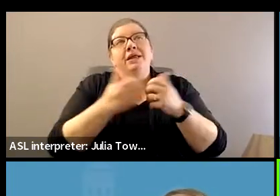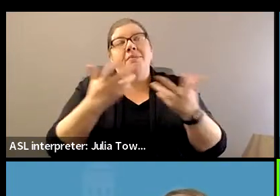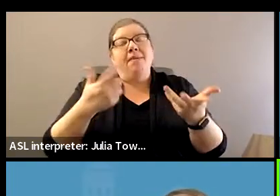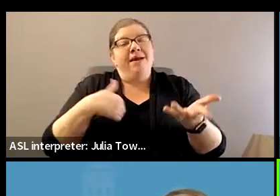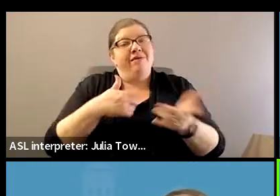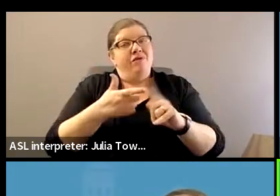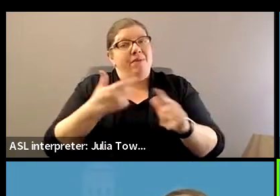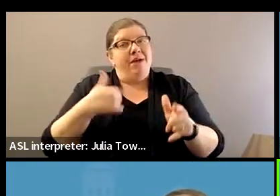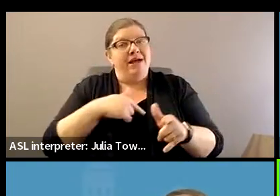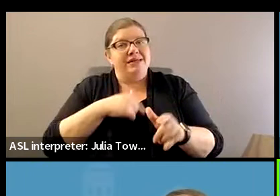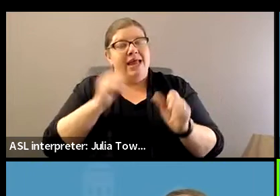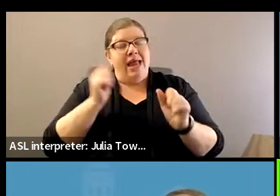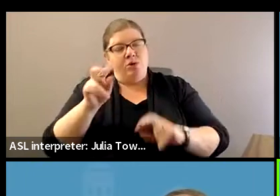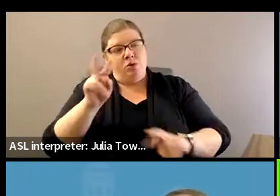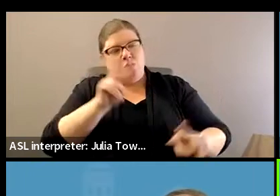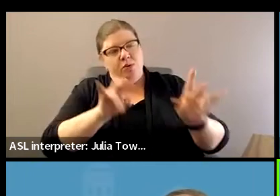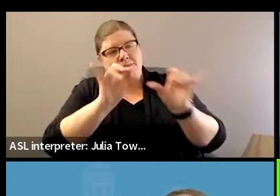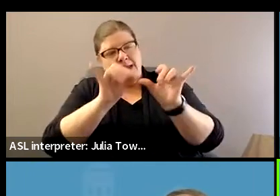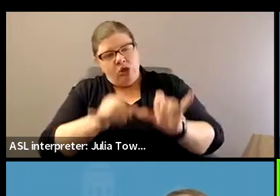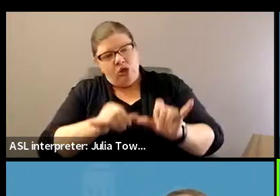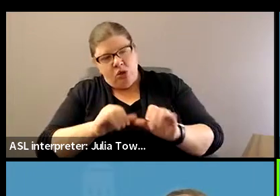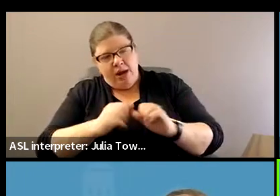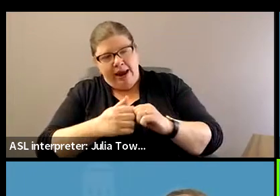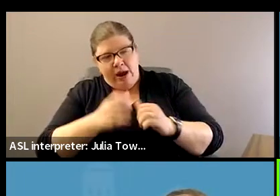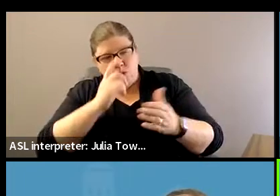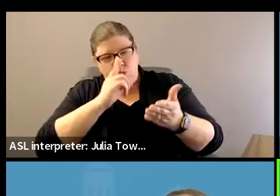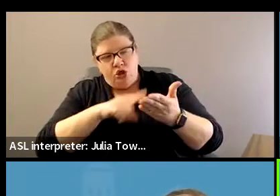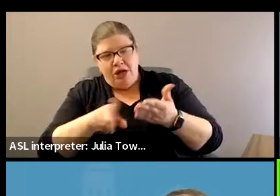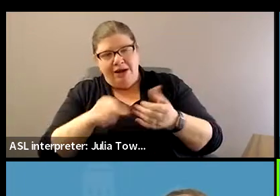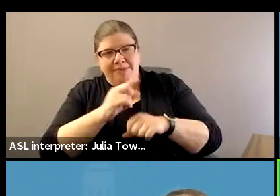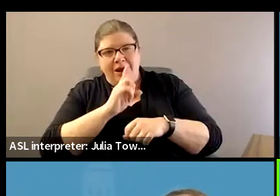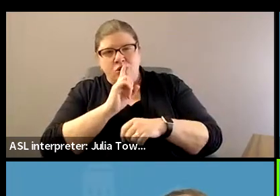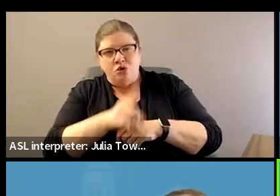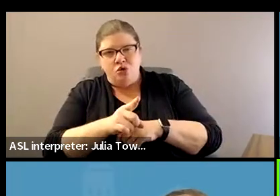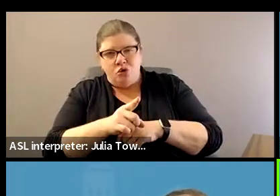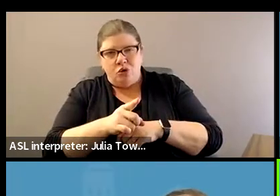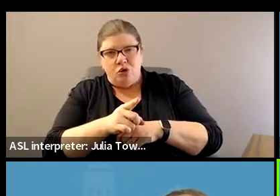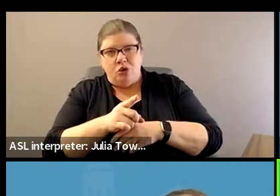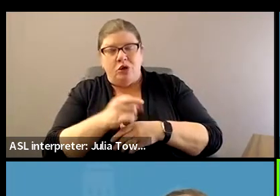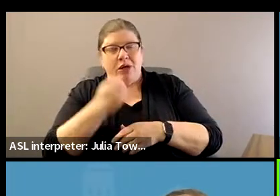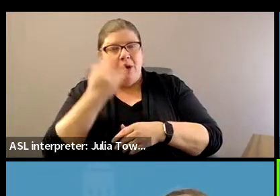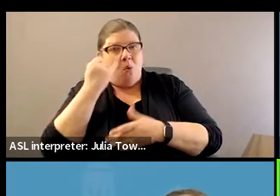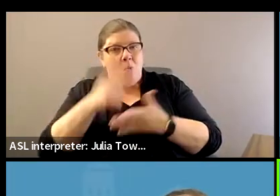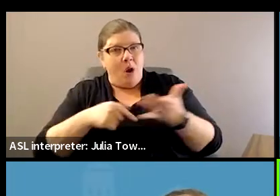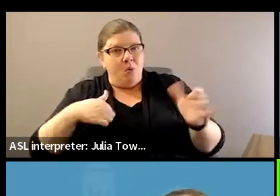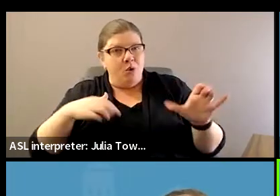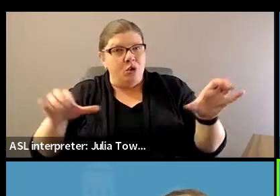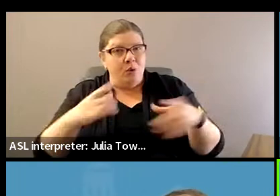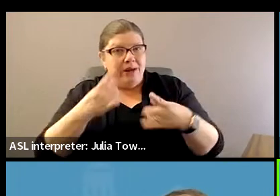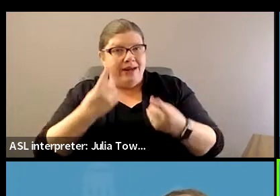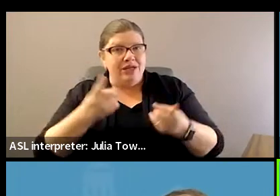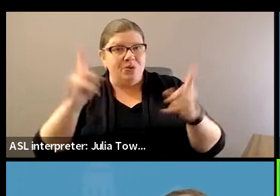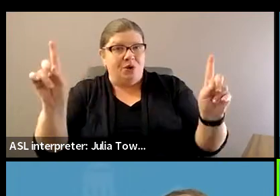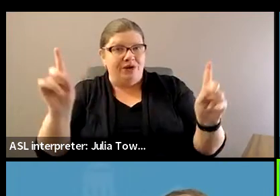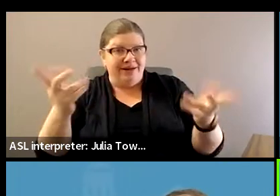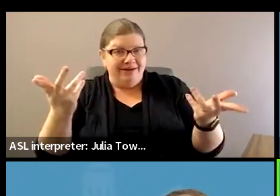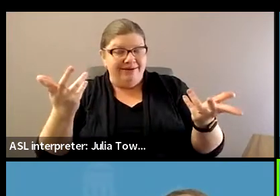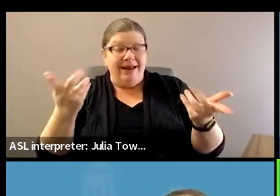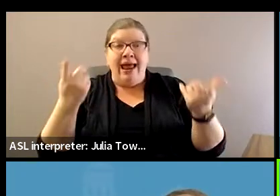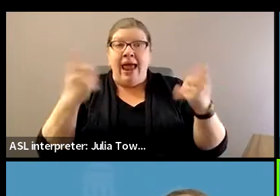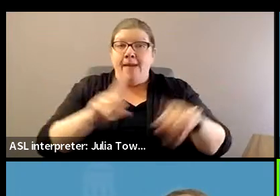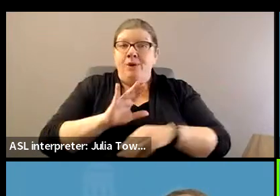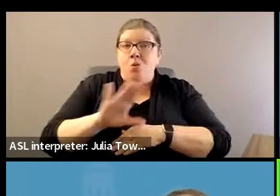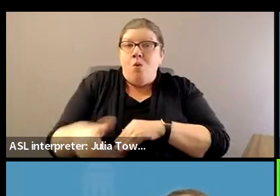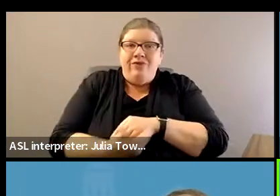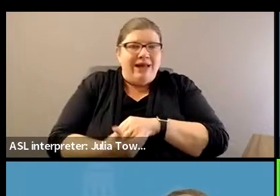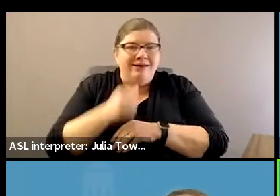us, measurables for us to check in and see if what we're doing is working. And again, this is not going to happen